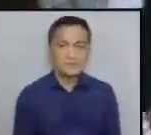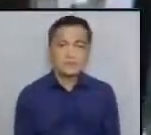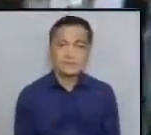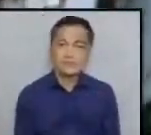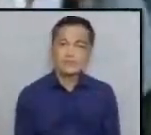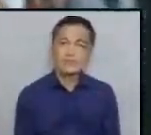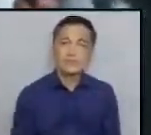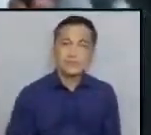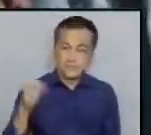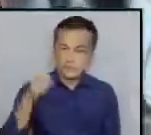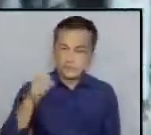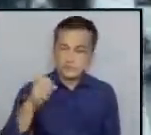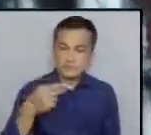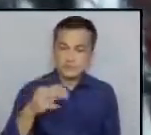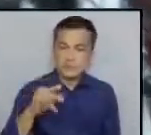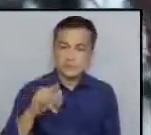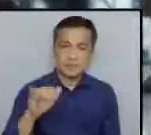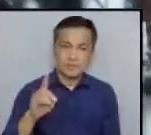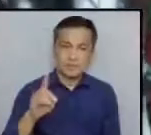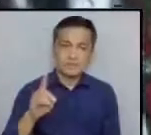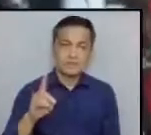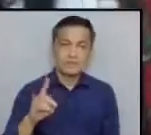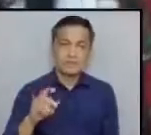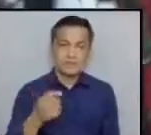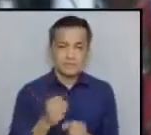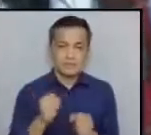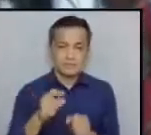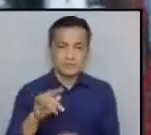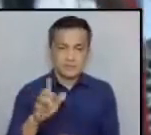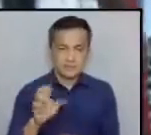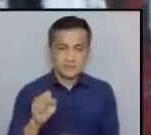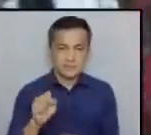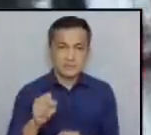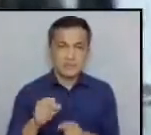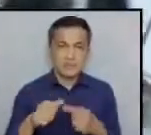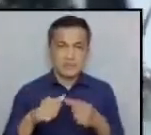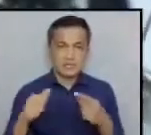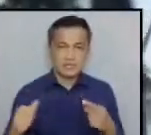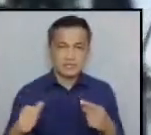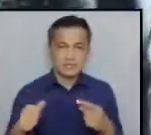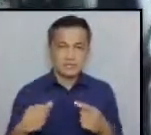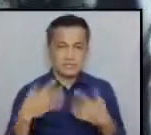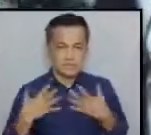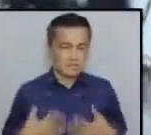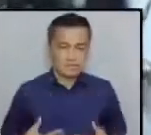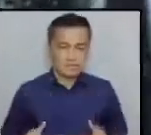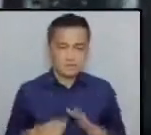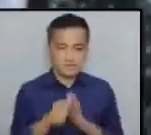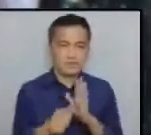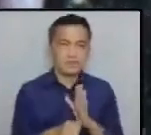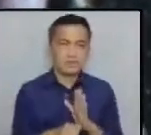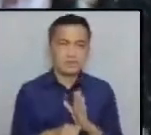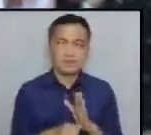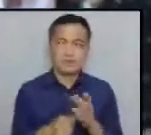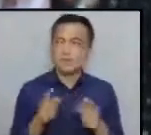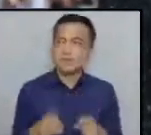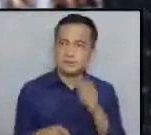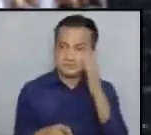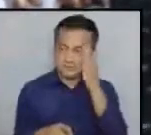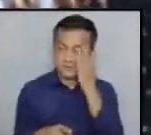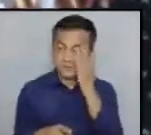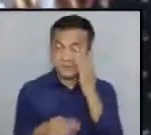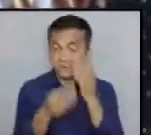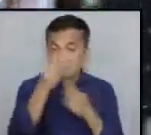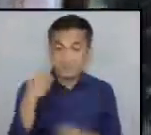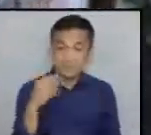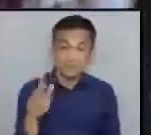talk. Okay. Tungkol naman sa Safe Spaces Act at at the same time, Anti-Sexual Harassment Act. Ito po yung magaganap sa March 23 or 24